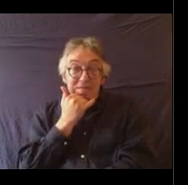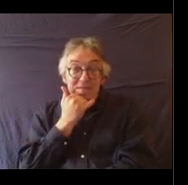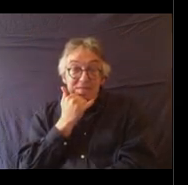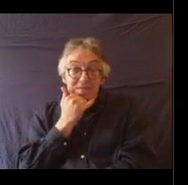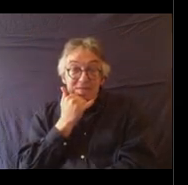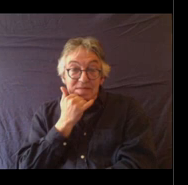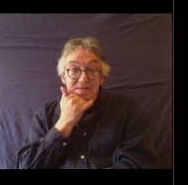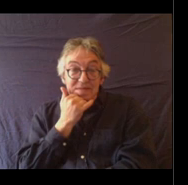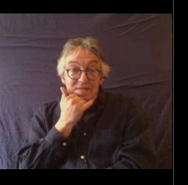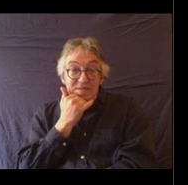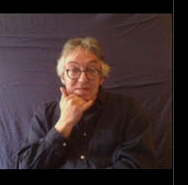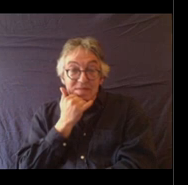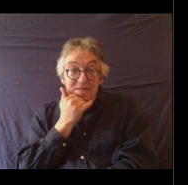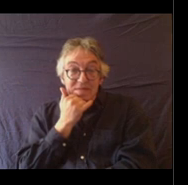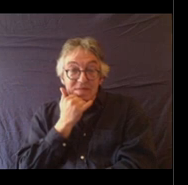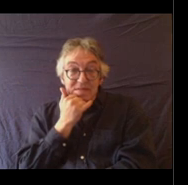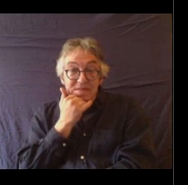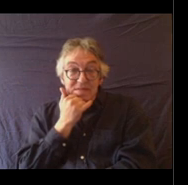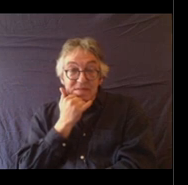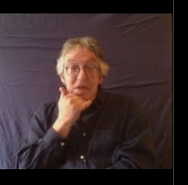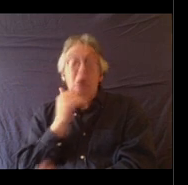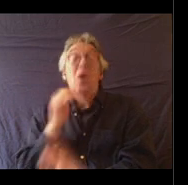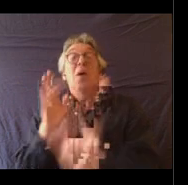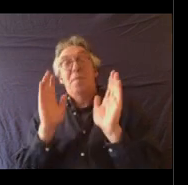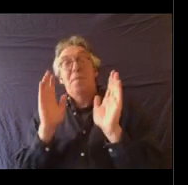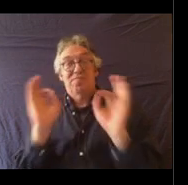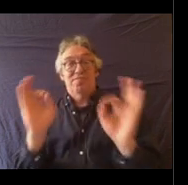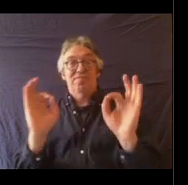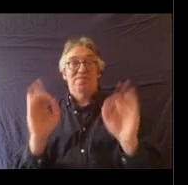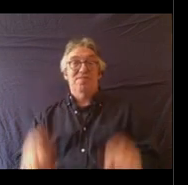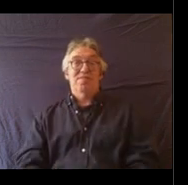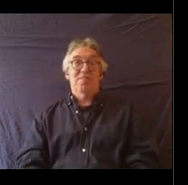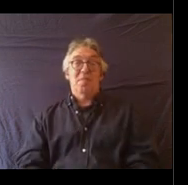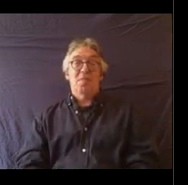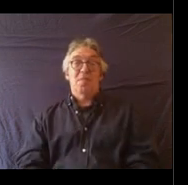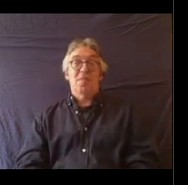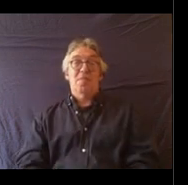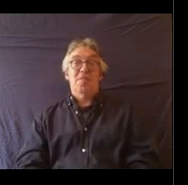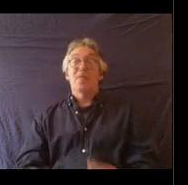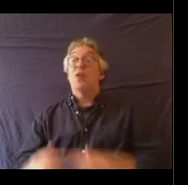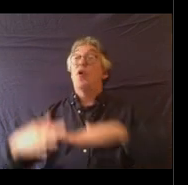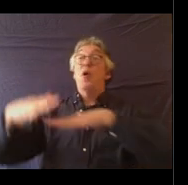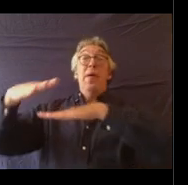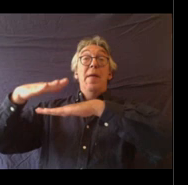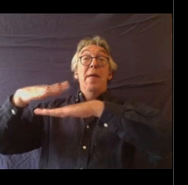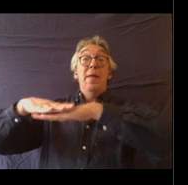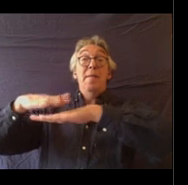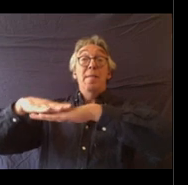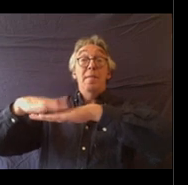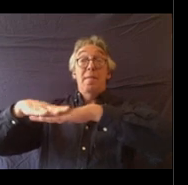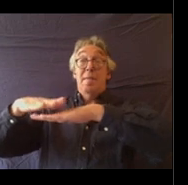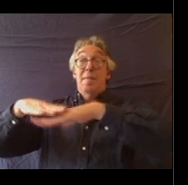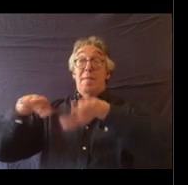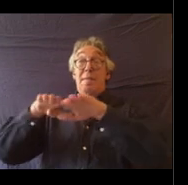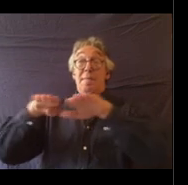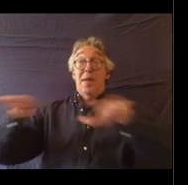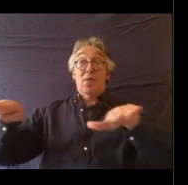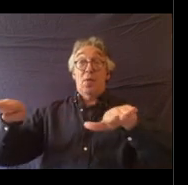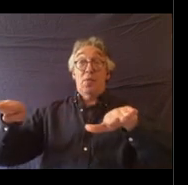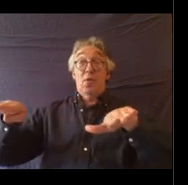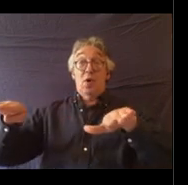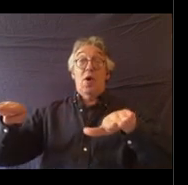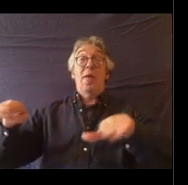correct this. Yes. So then, for instance, for the platforms, there are really a set of